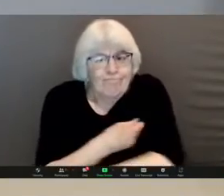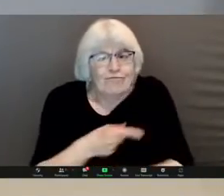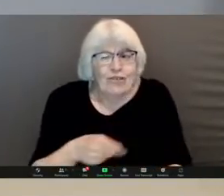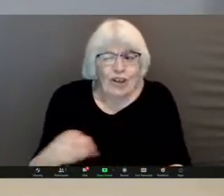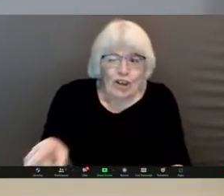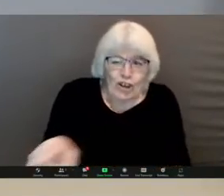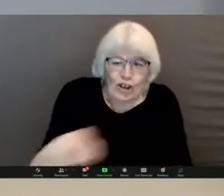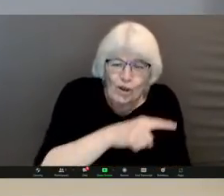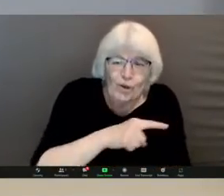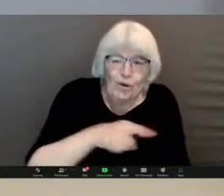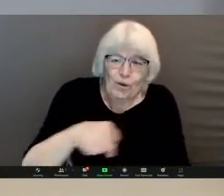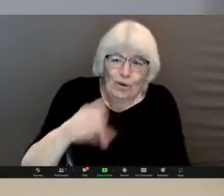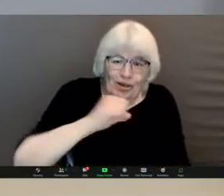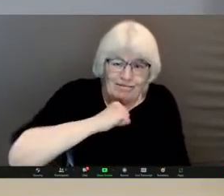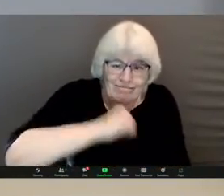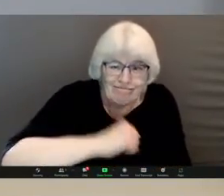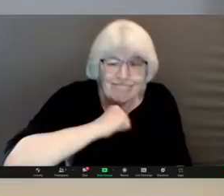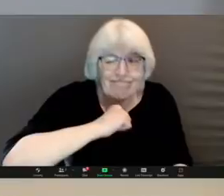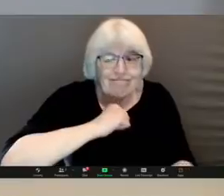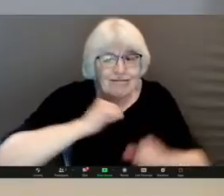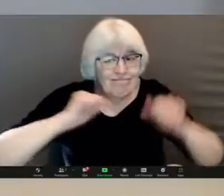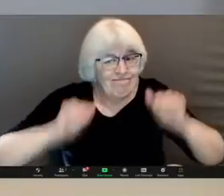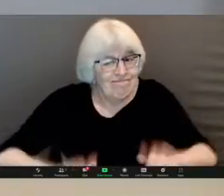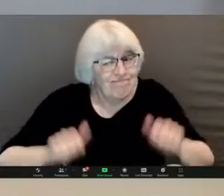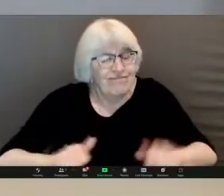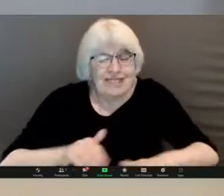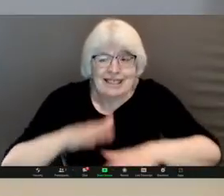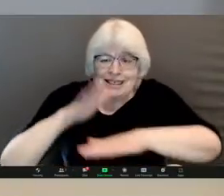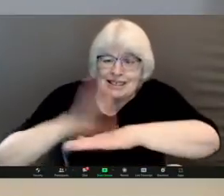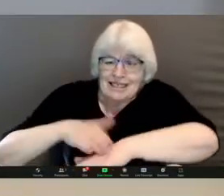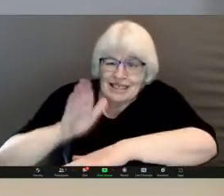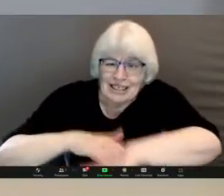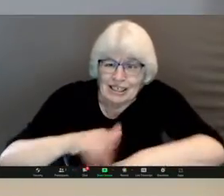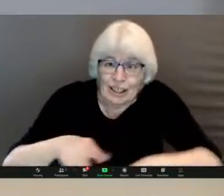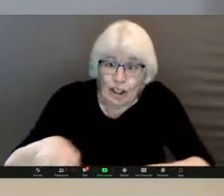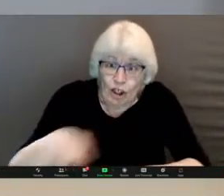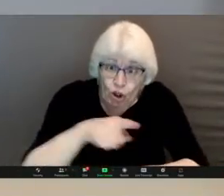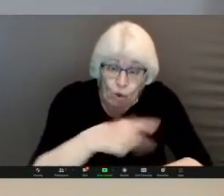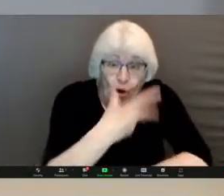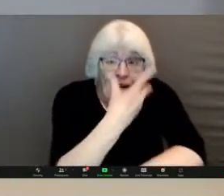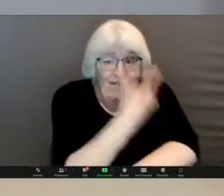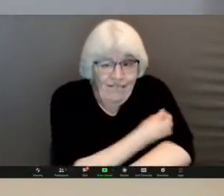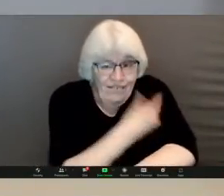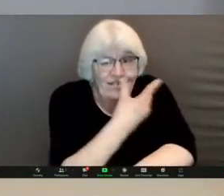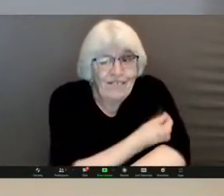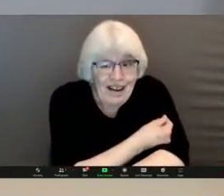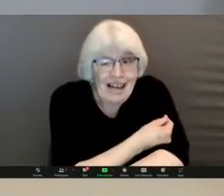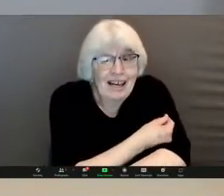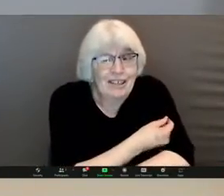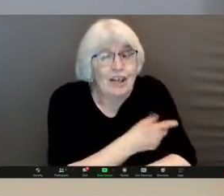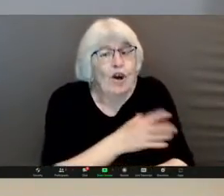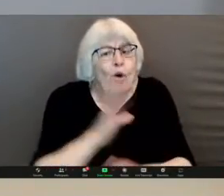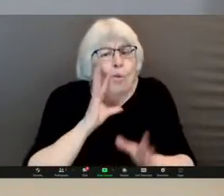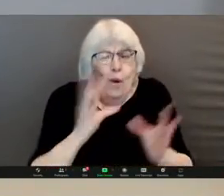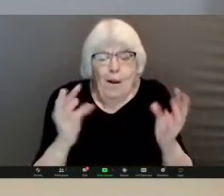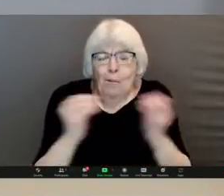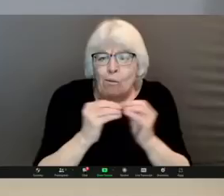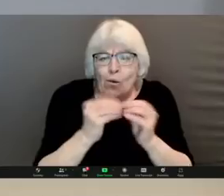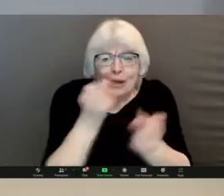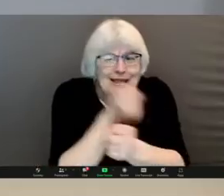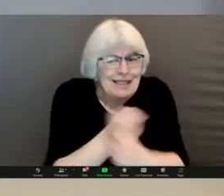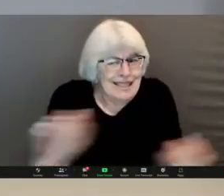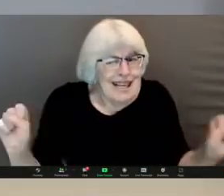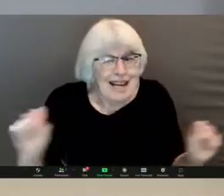immunized far outweigh the risks. Please speak to a healthcare provider if you have any particular concerns about receiving the COVID-19